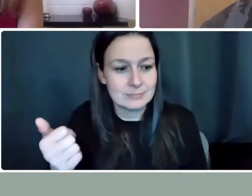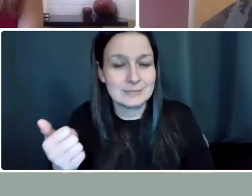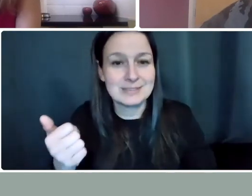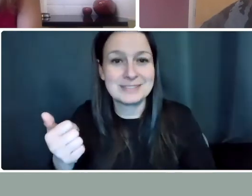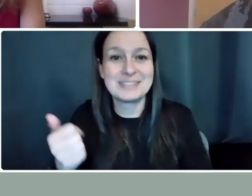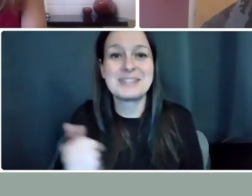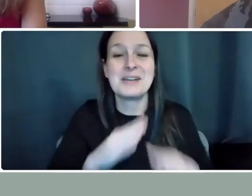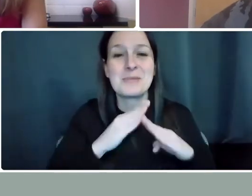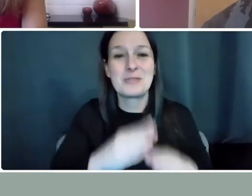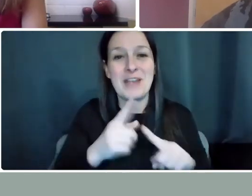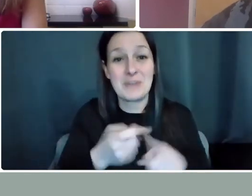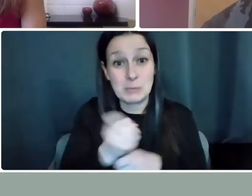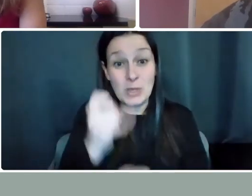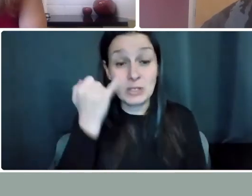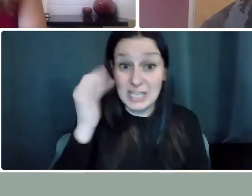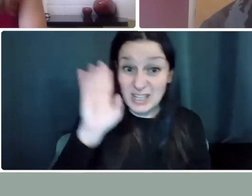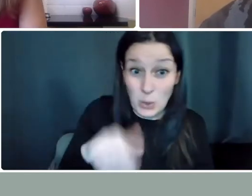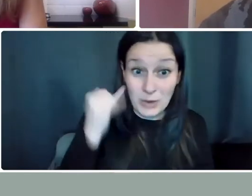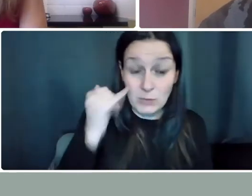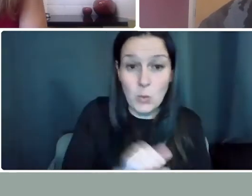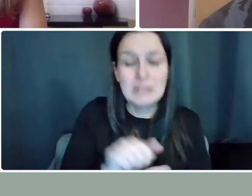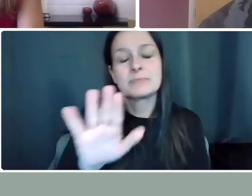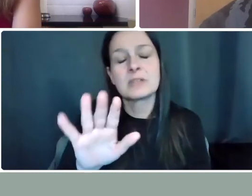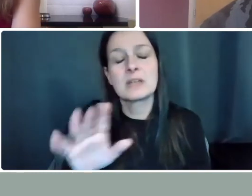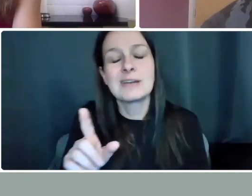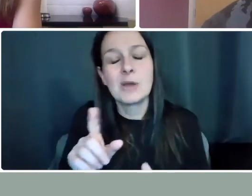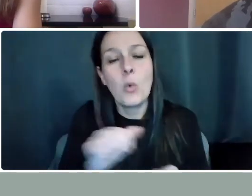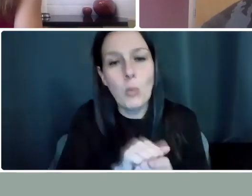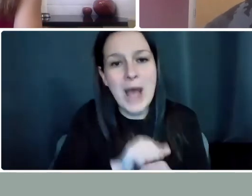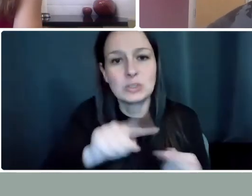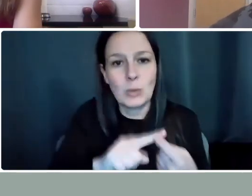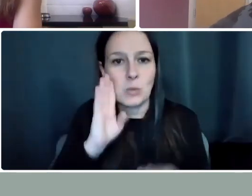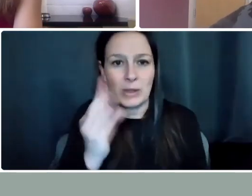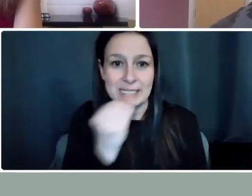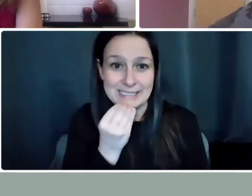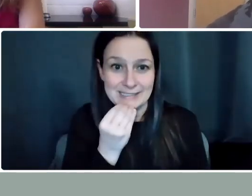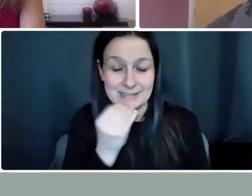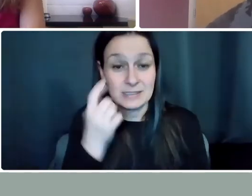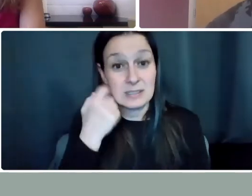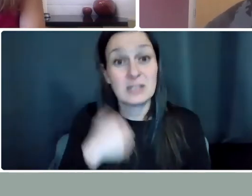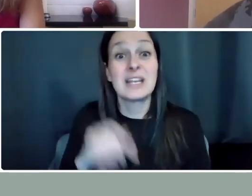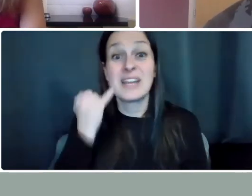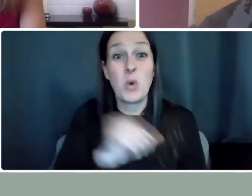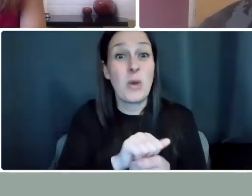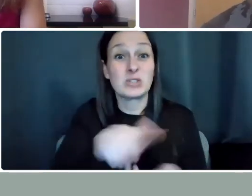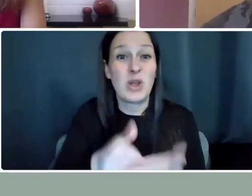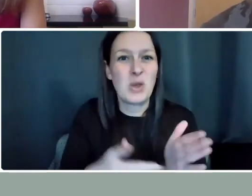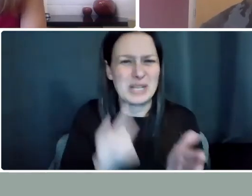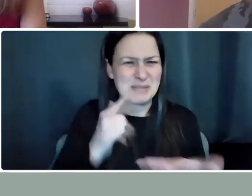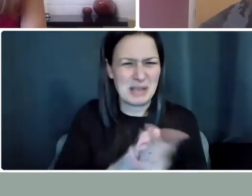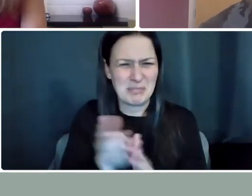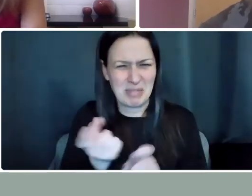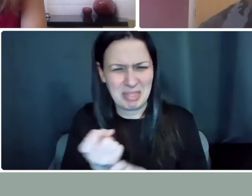going bad, because like if you wash, first of all, like wash it when you're going to eat it. That's one thing, because otherwise it gets like gross in